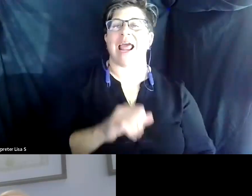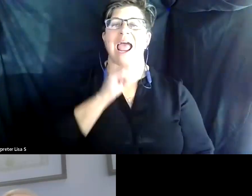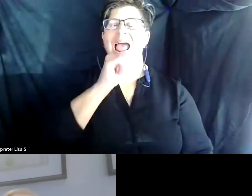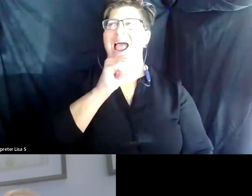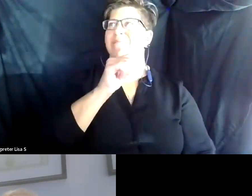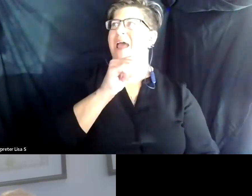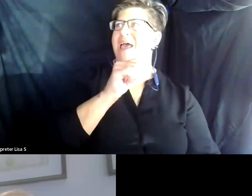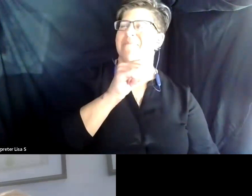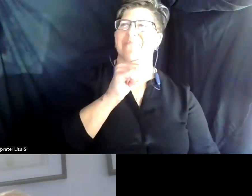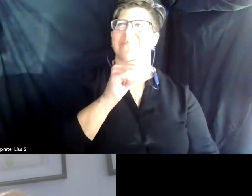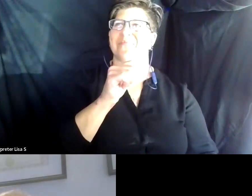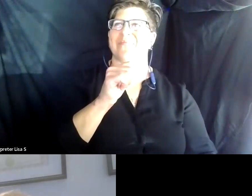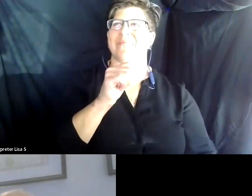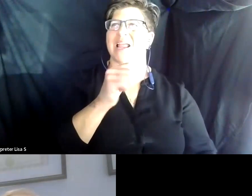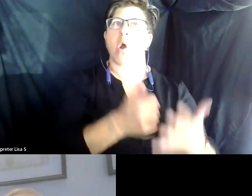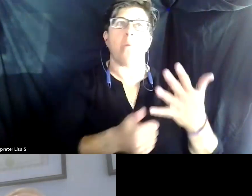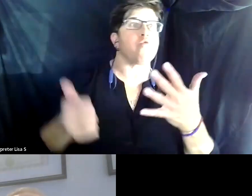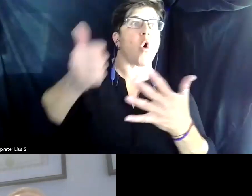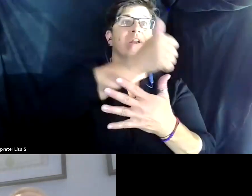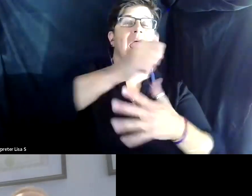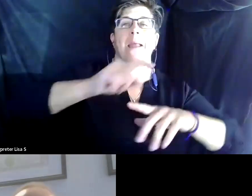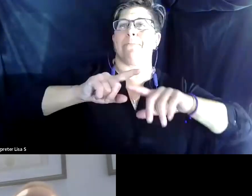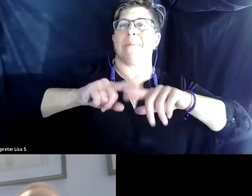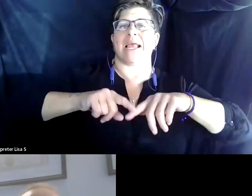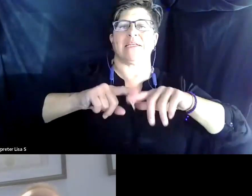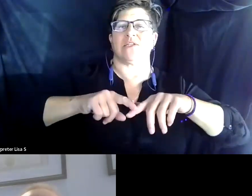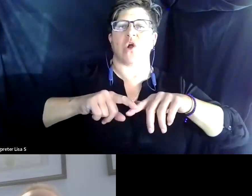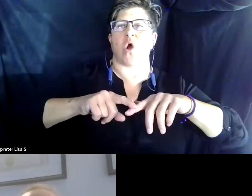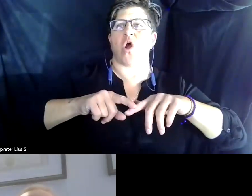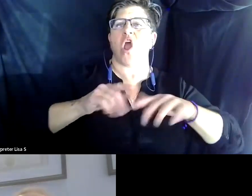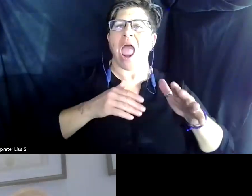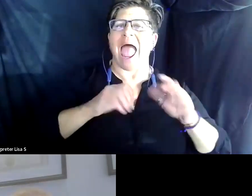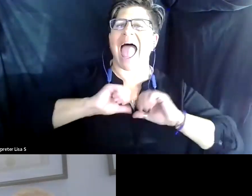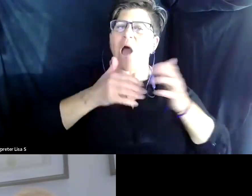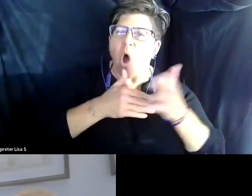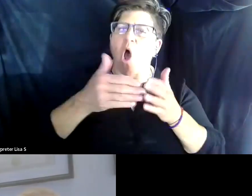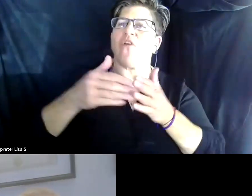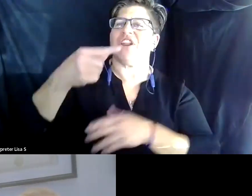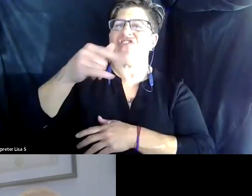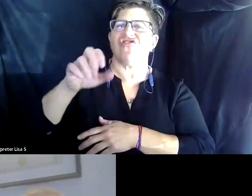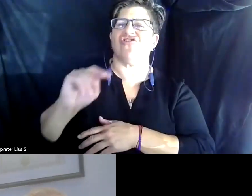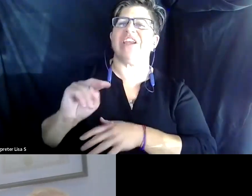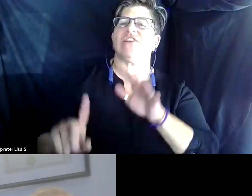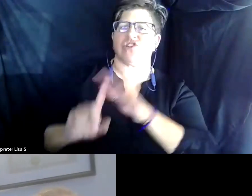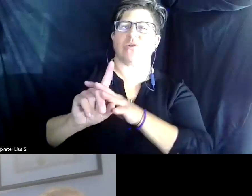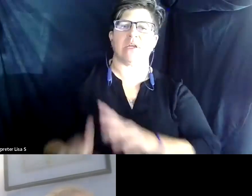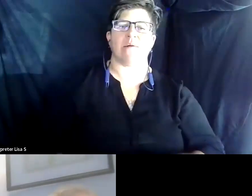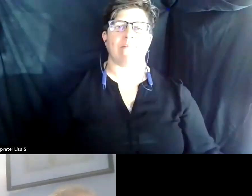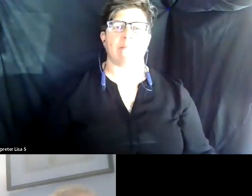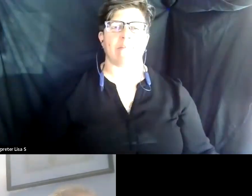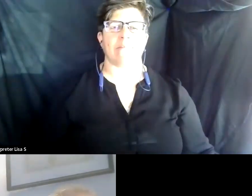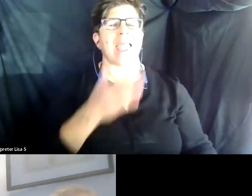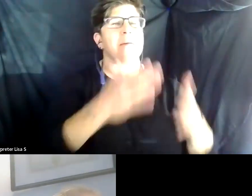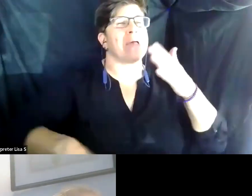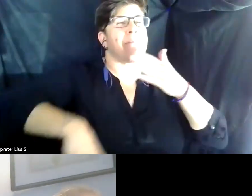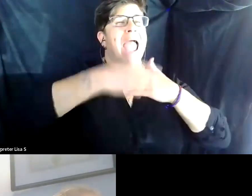myself prioritizing by the frequency of the gene. And maybe I just add one more